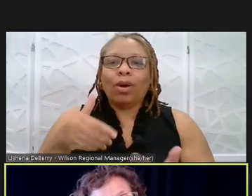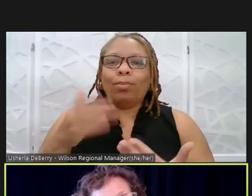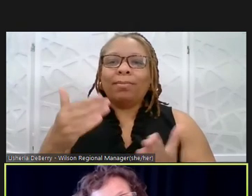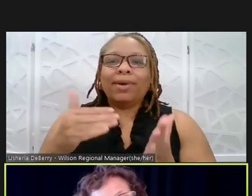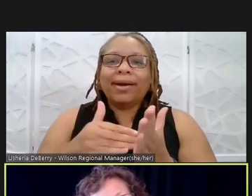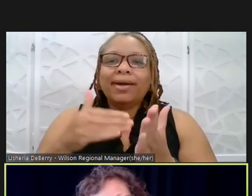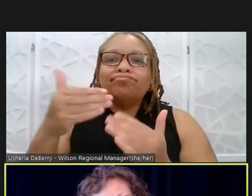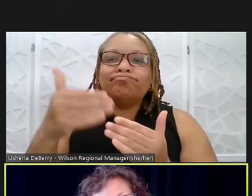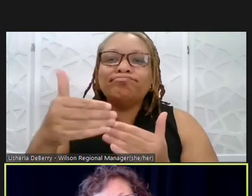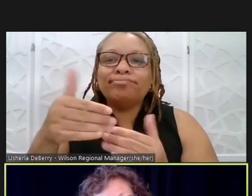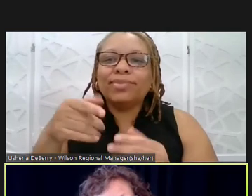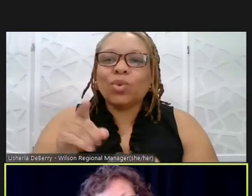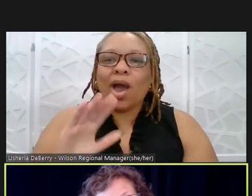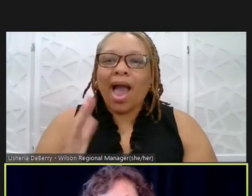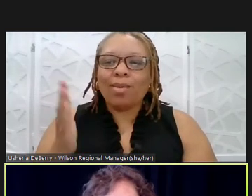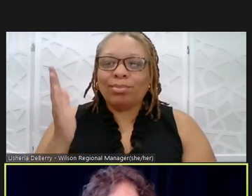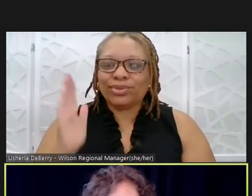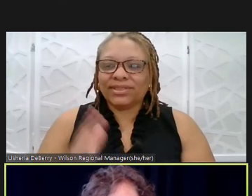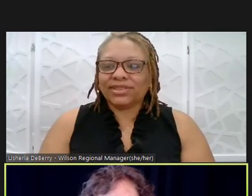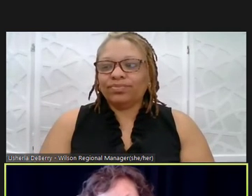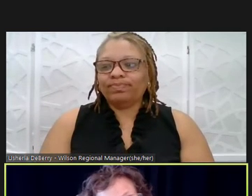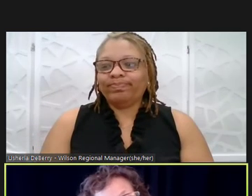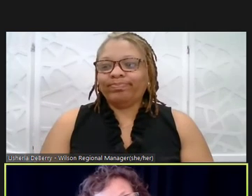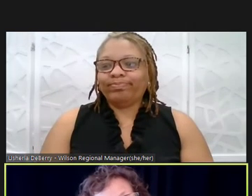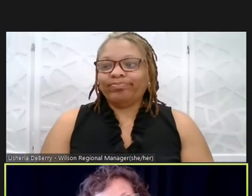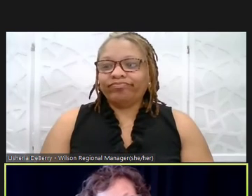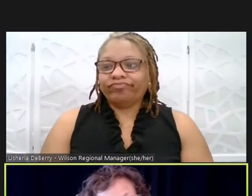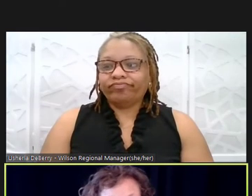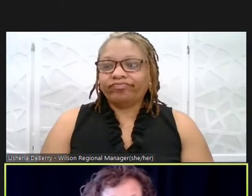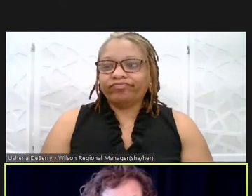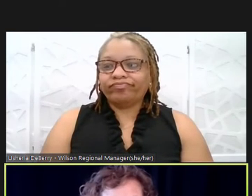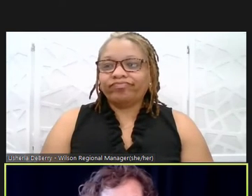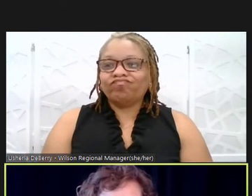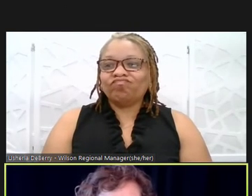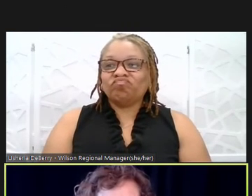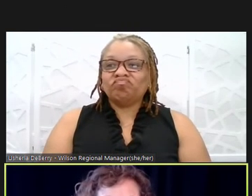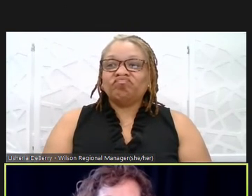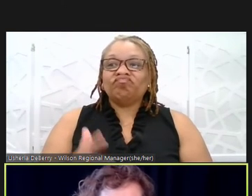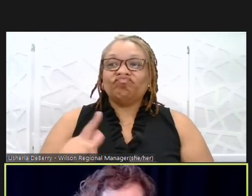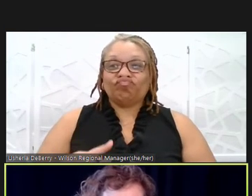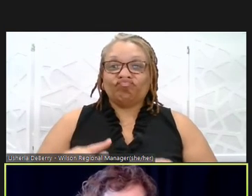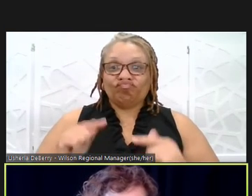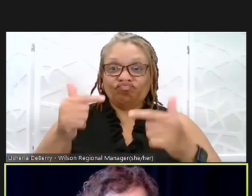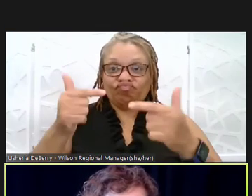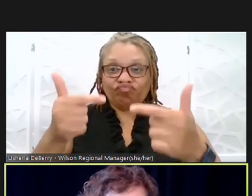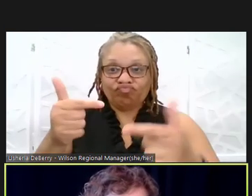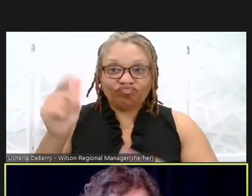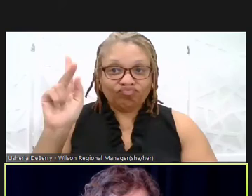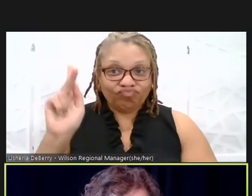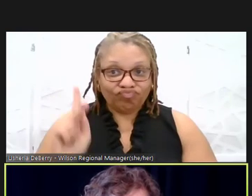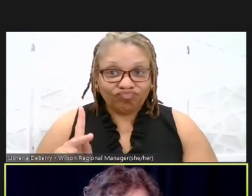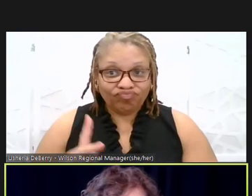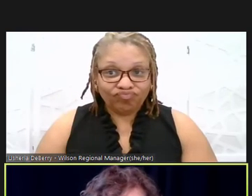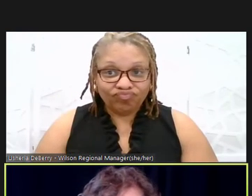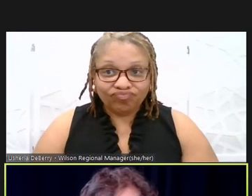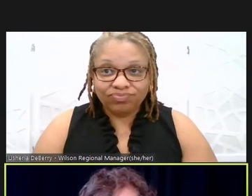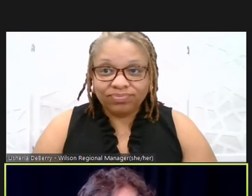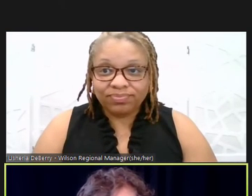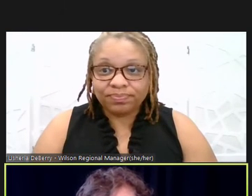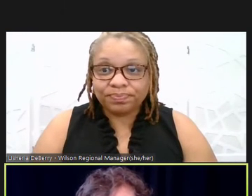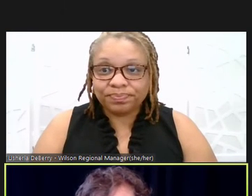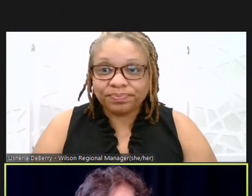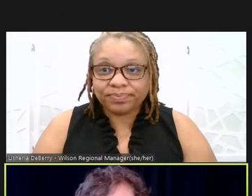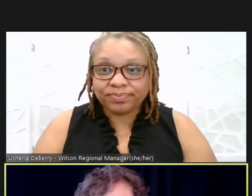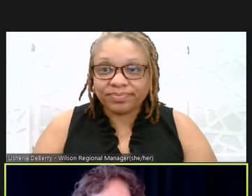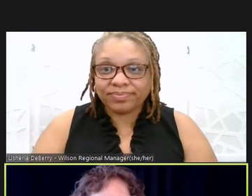screen, you will notice we have CART embedded in Zoom, or you can click the link in the chat box and stream it to another device. At this point,